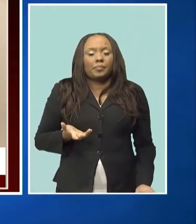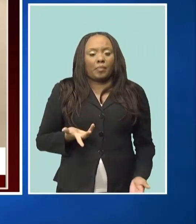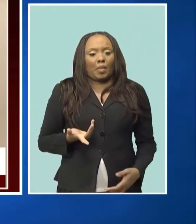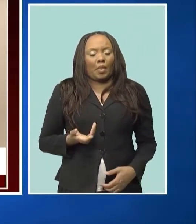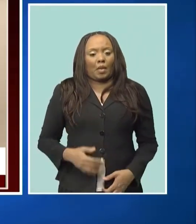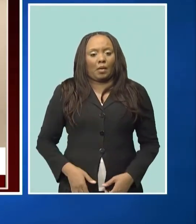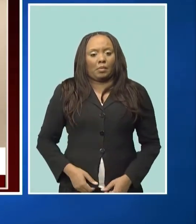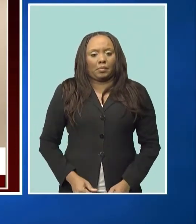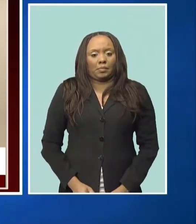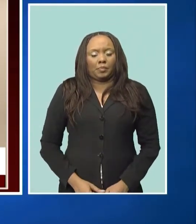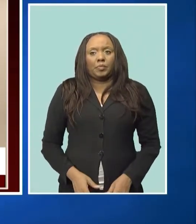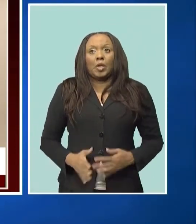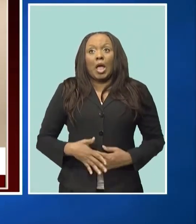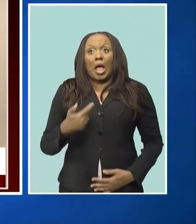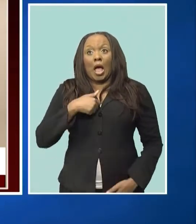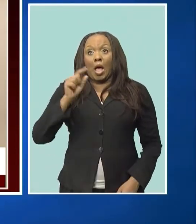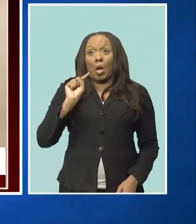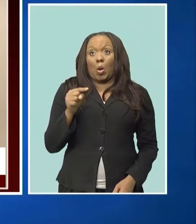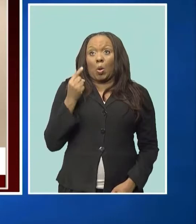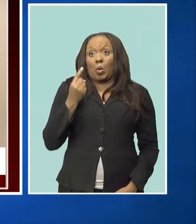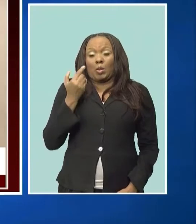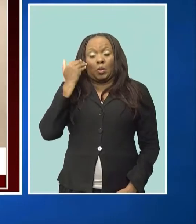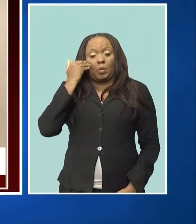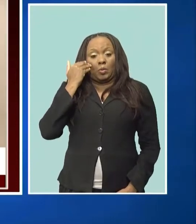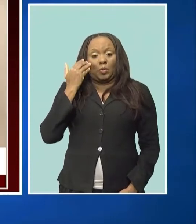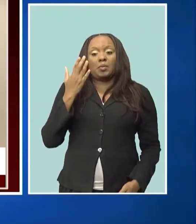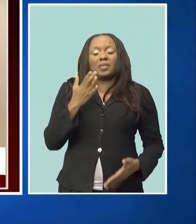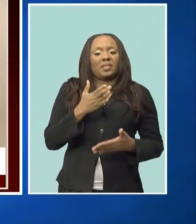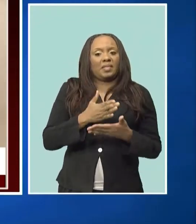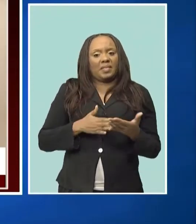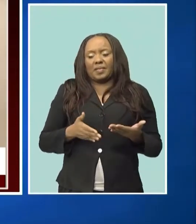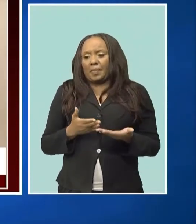know, some of them are strategic, some of them national security,